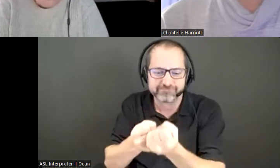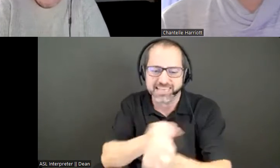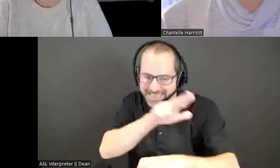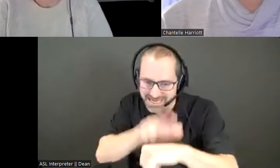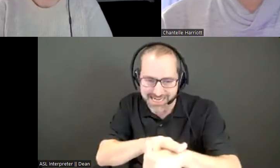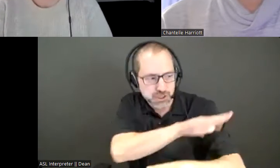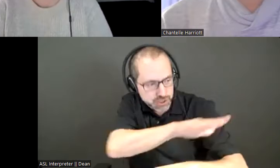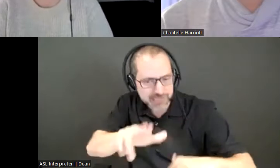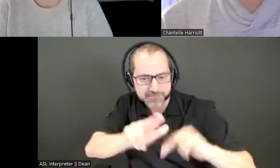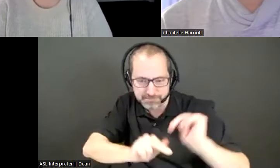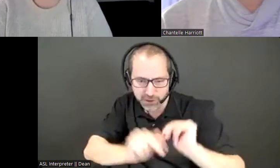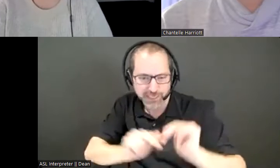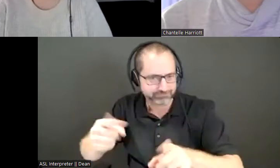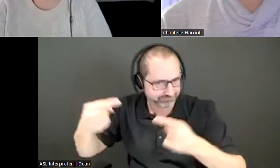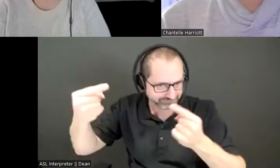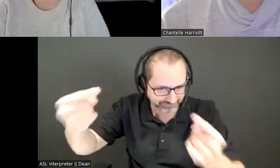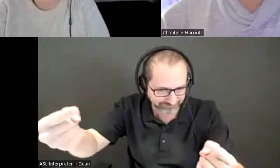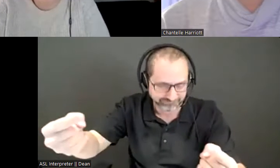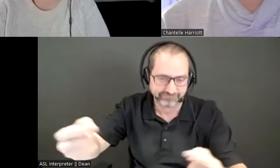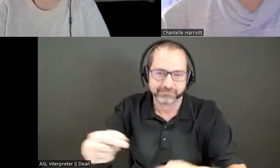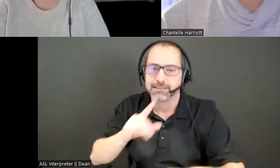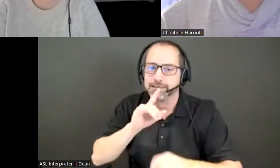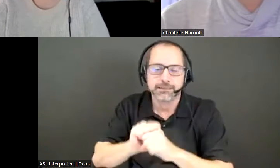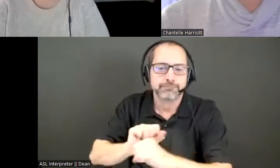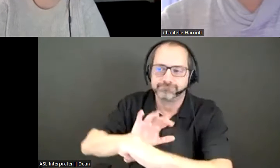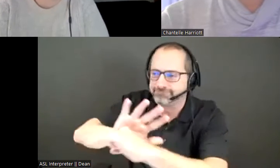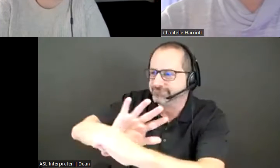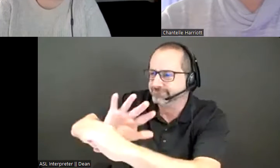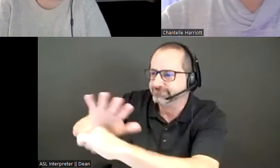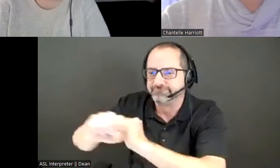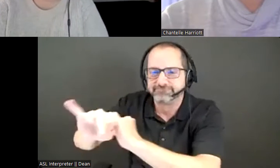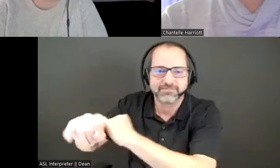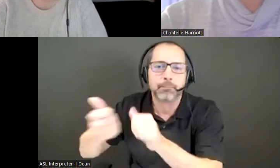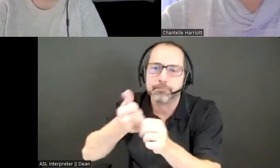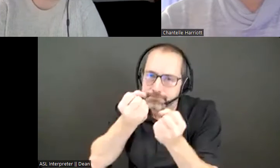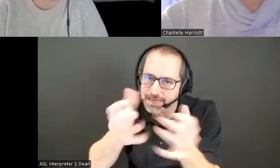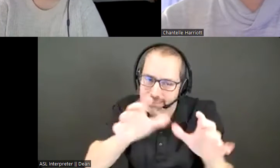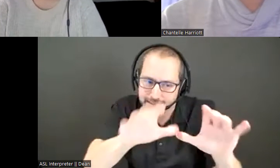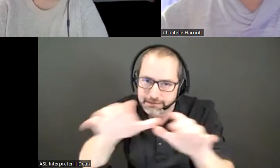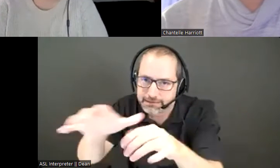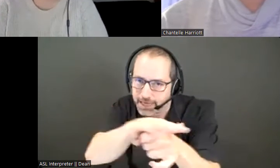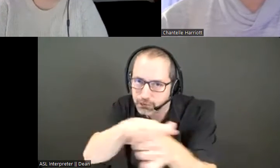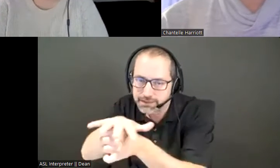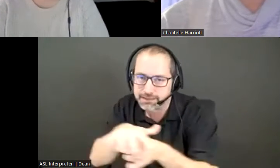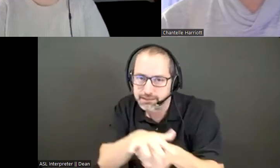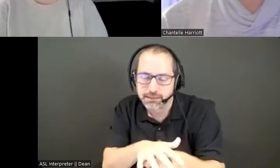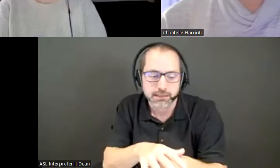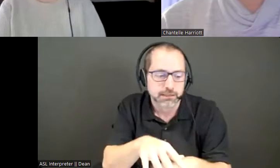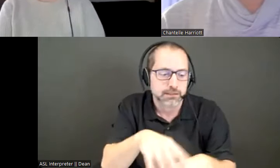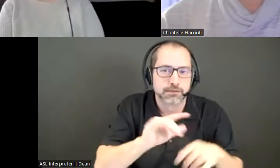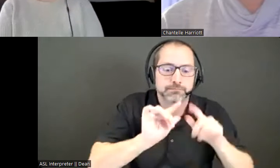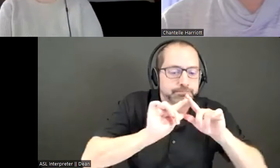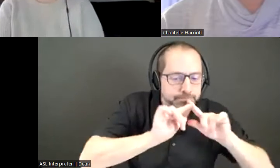engineer. Angel contributes to advocacy in many sectors such as the 2S